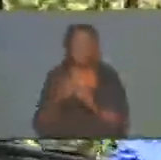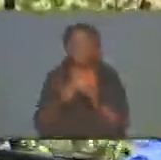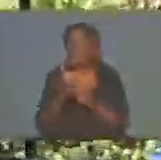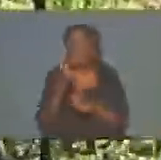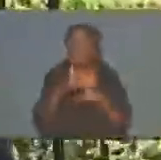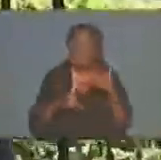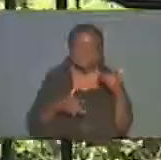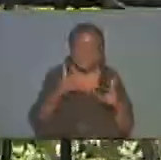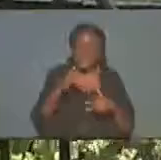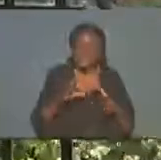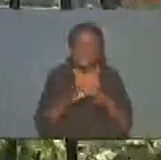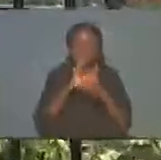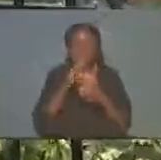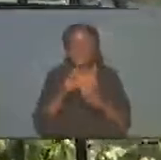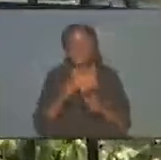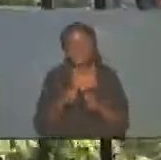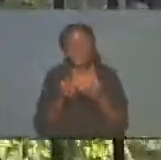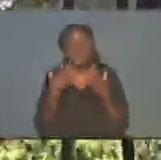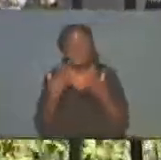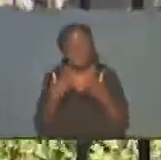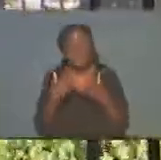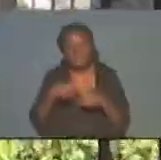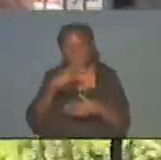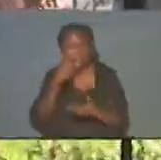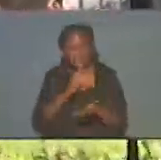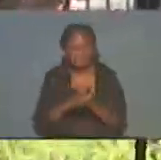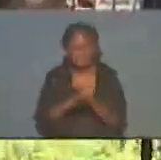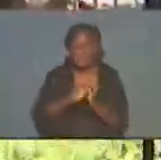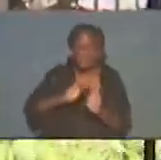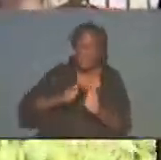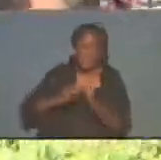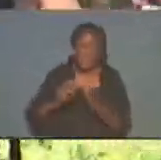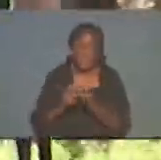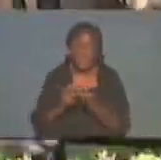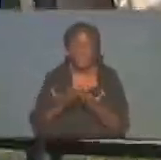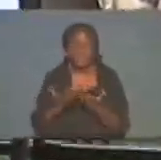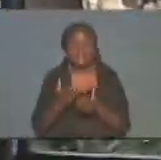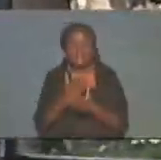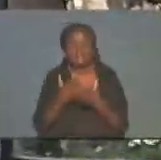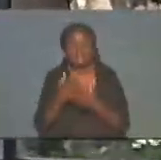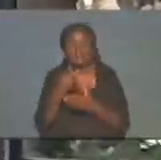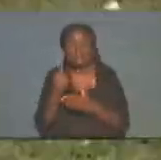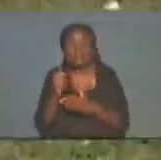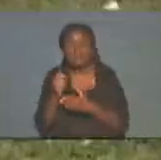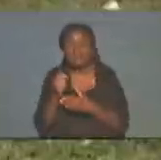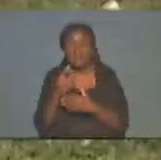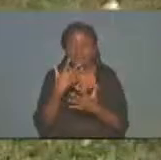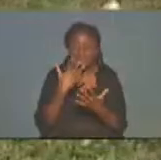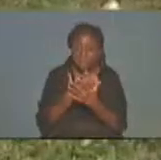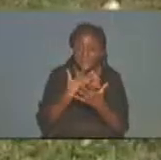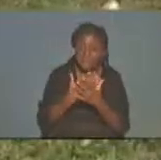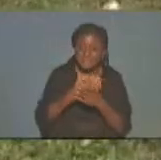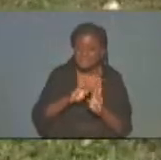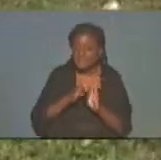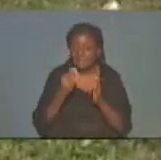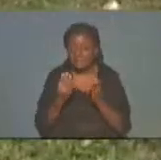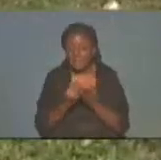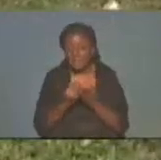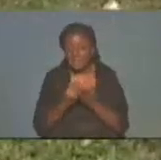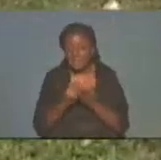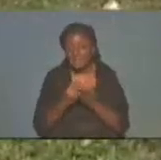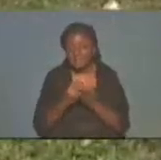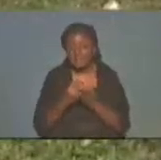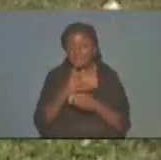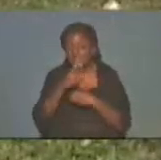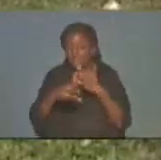be joined by so many of the high school bands, some of the prison band, the world